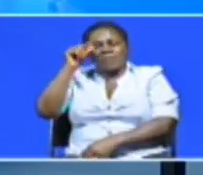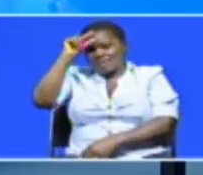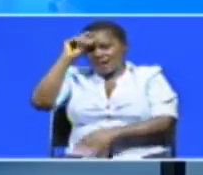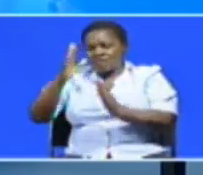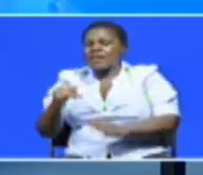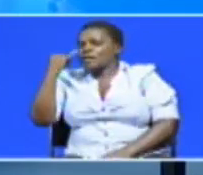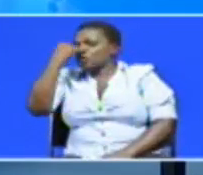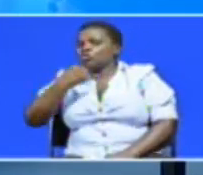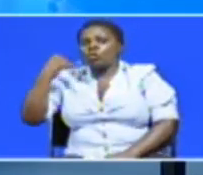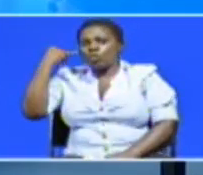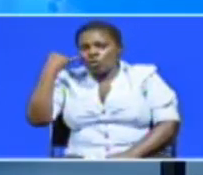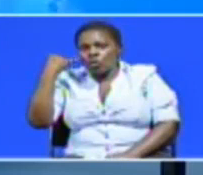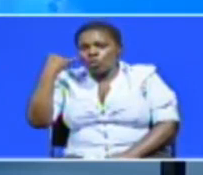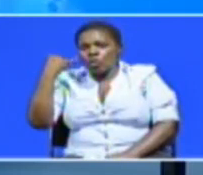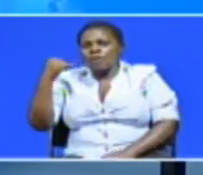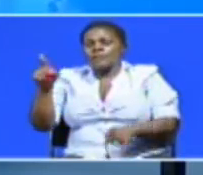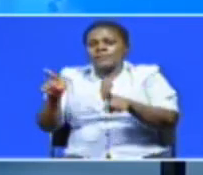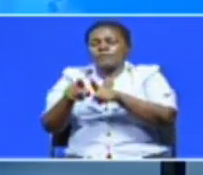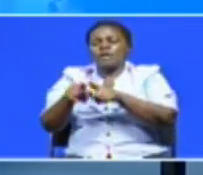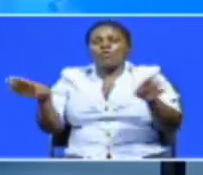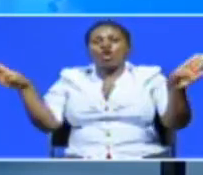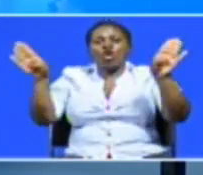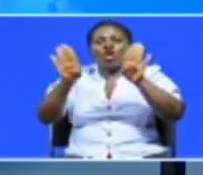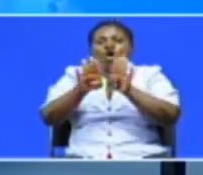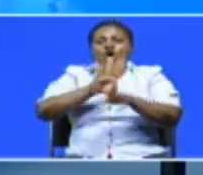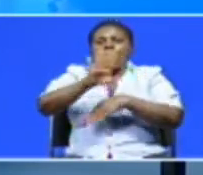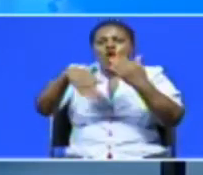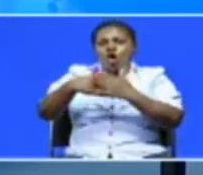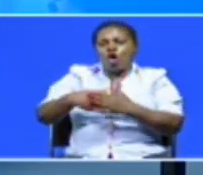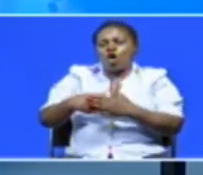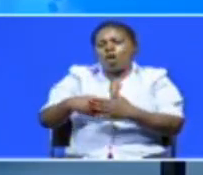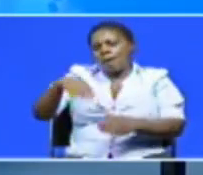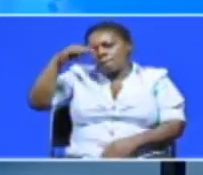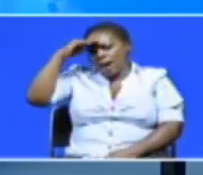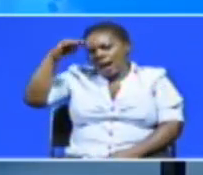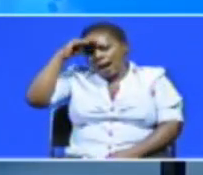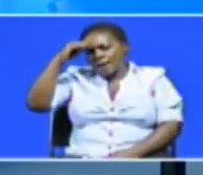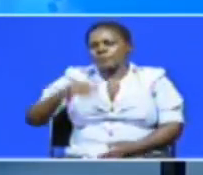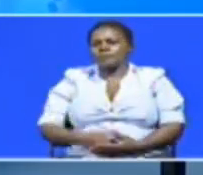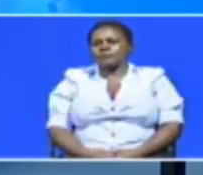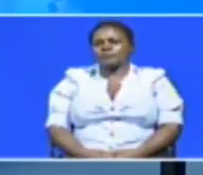Ali Hassan Joho is on a mission to shut down the disco lights. Willy Lusige has more.